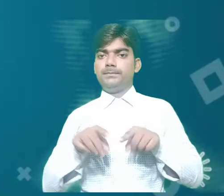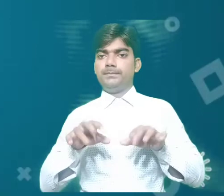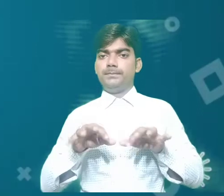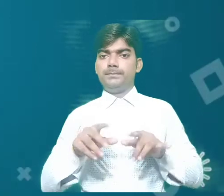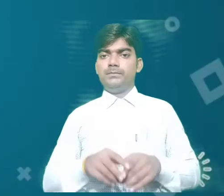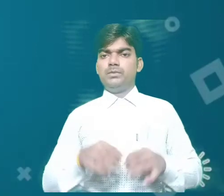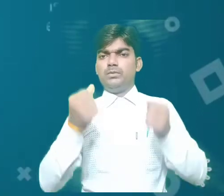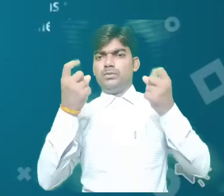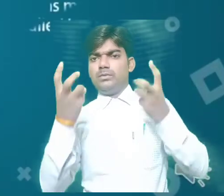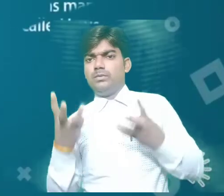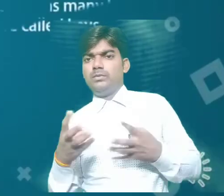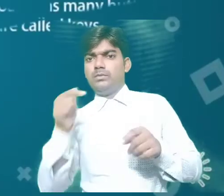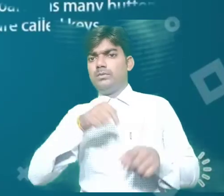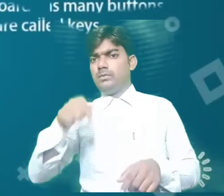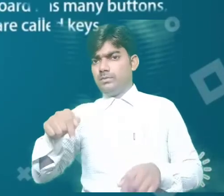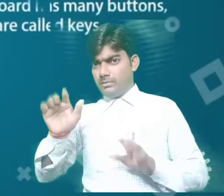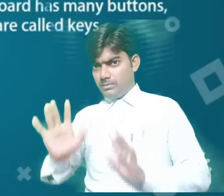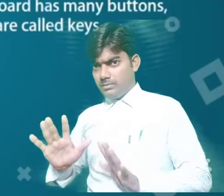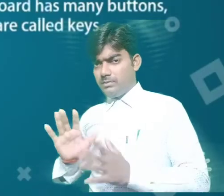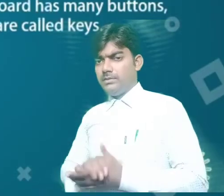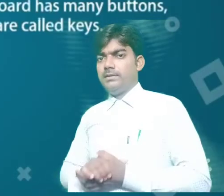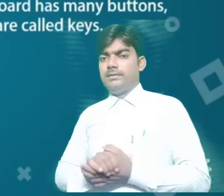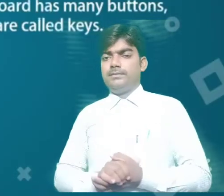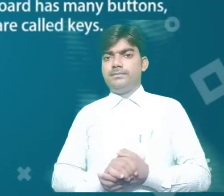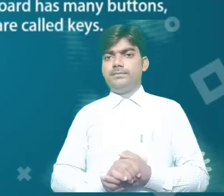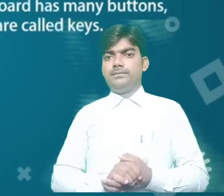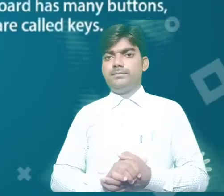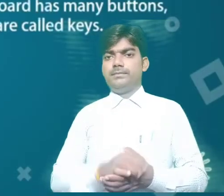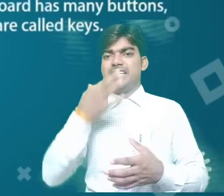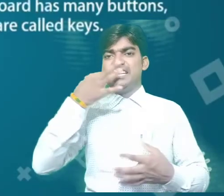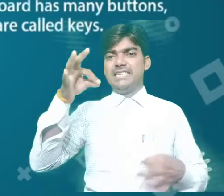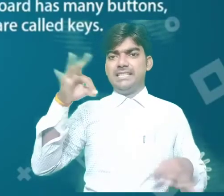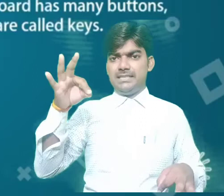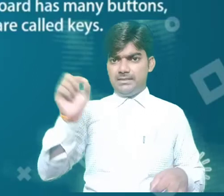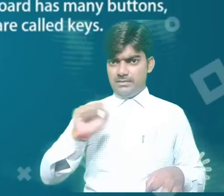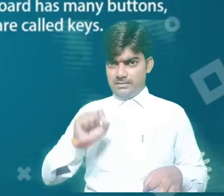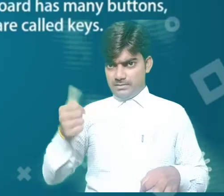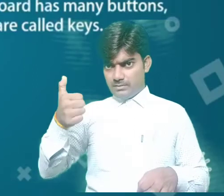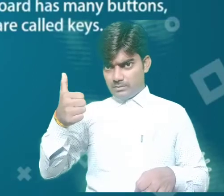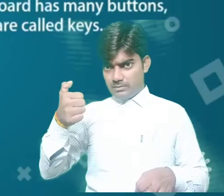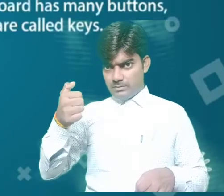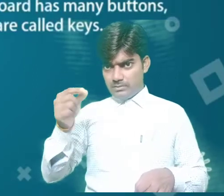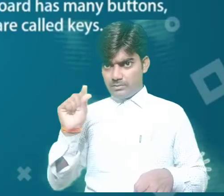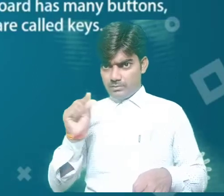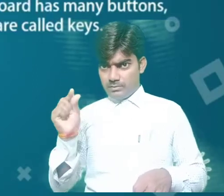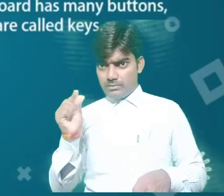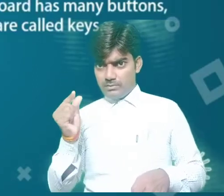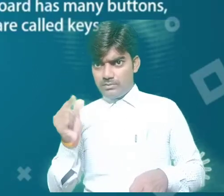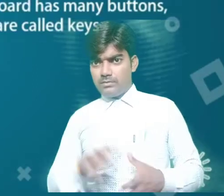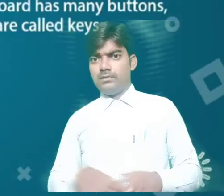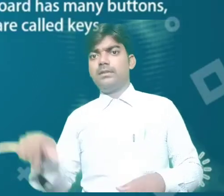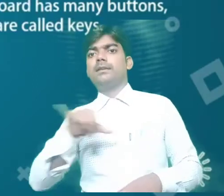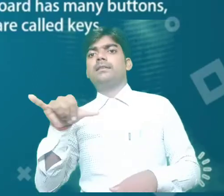Keyboard. A keyboard is made up of several small buttons called keys. Just as you use pencil to write on a paper,